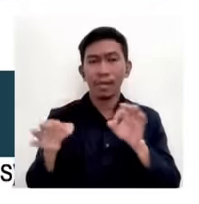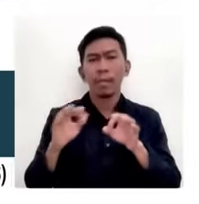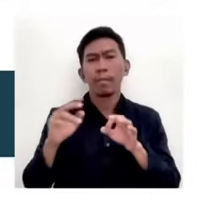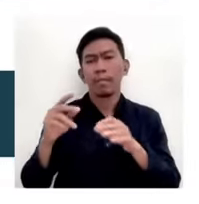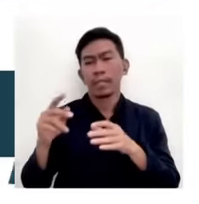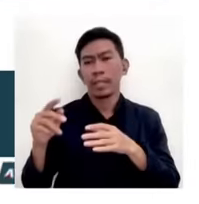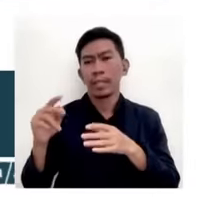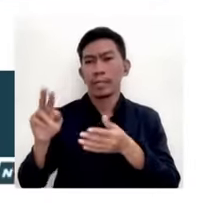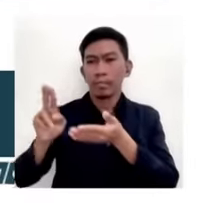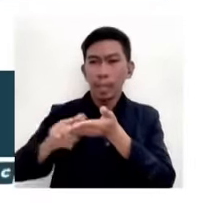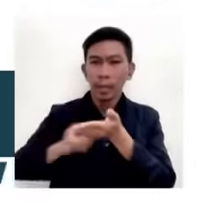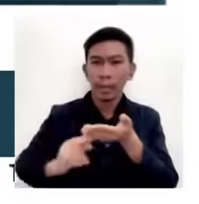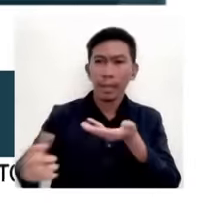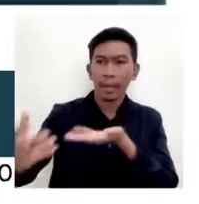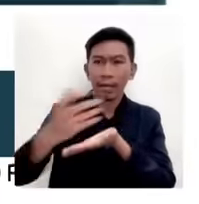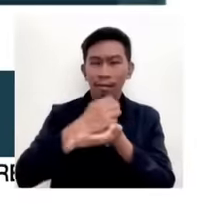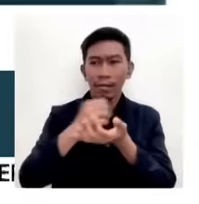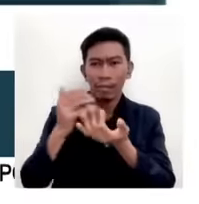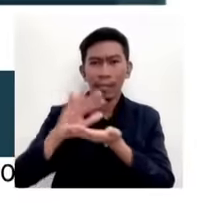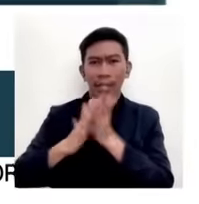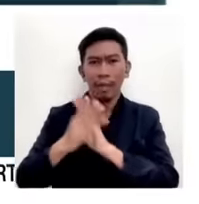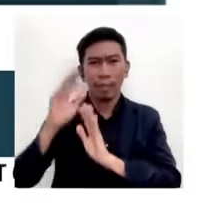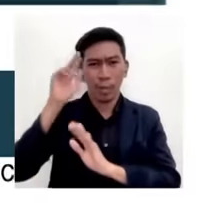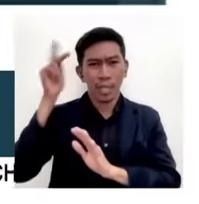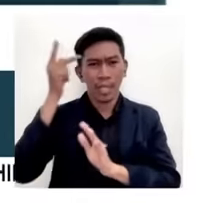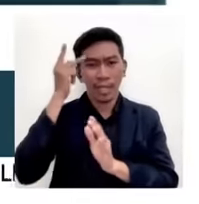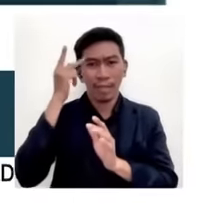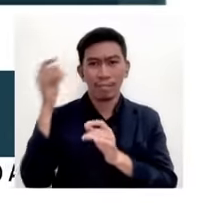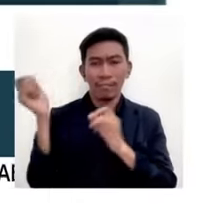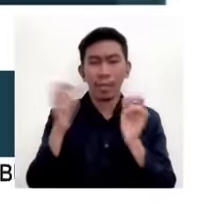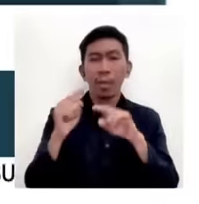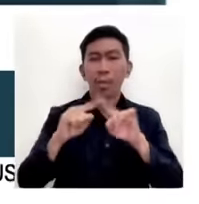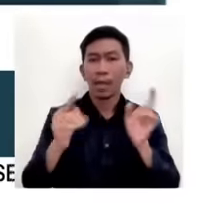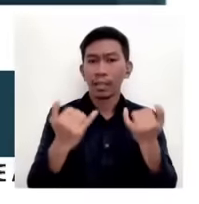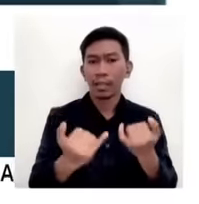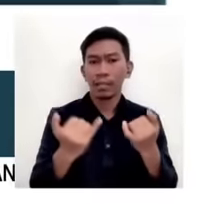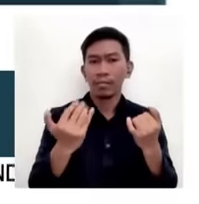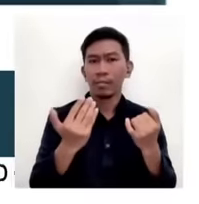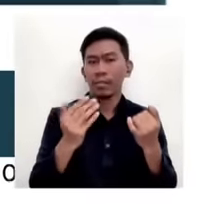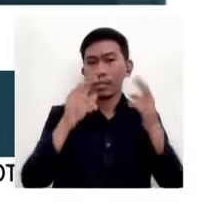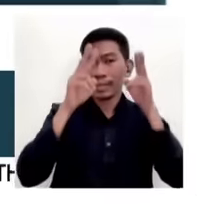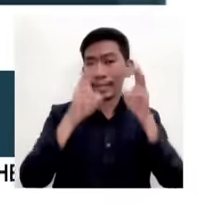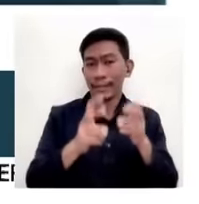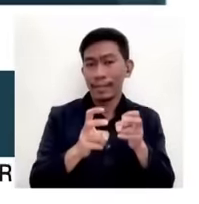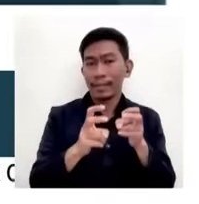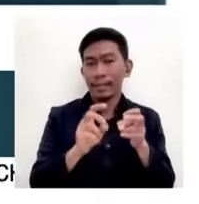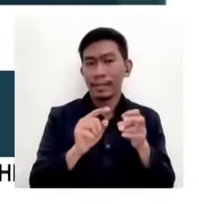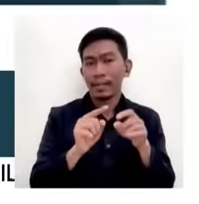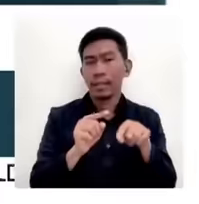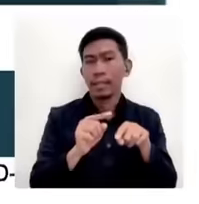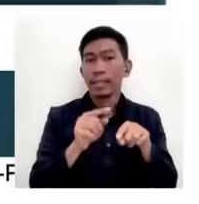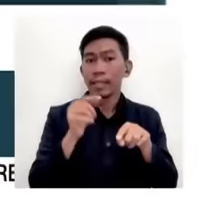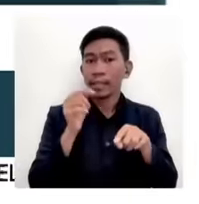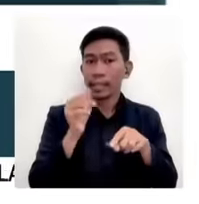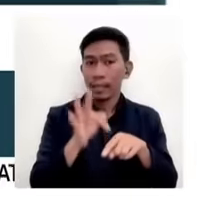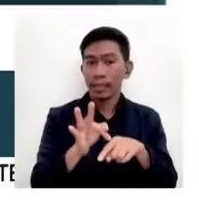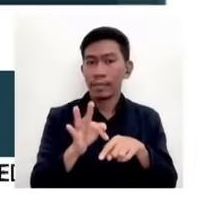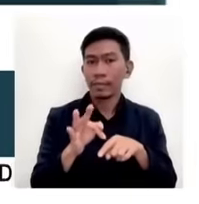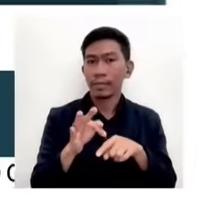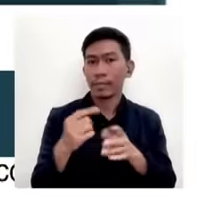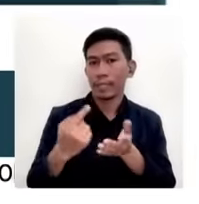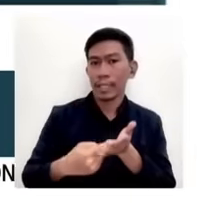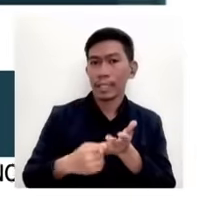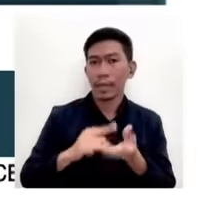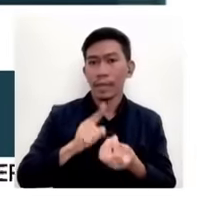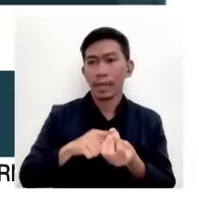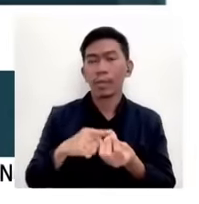has become so political. But let's go to the substantive issues now. When you talk about it, the opportunity of